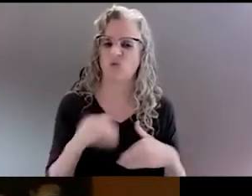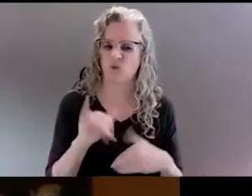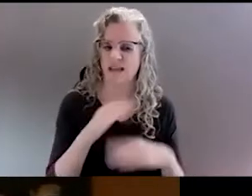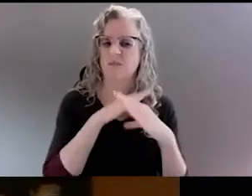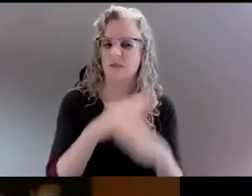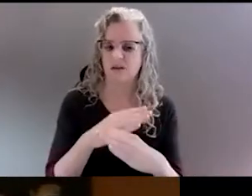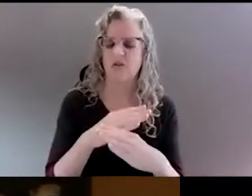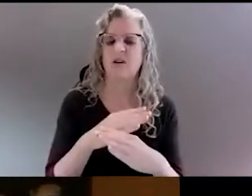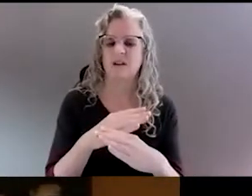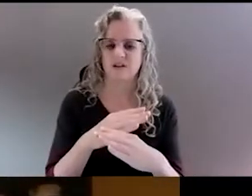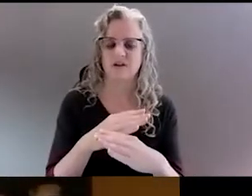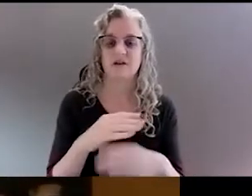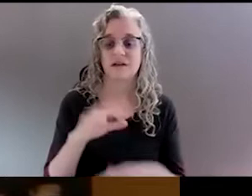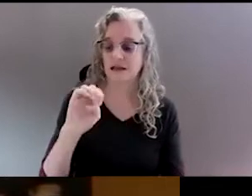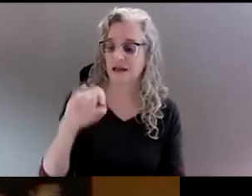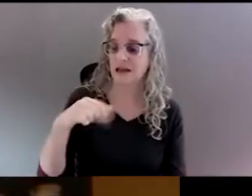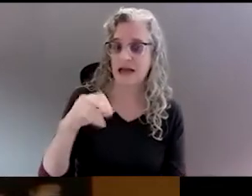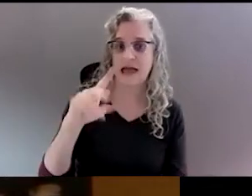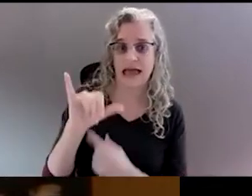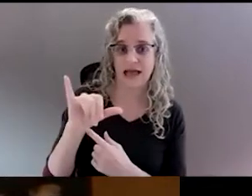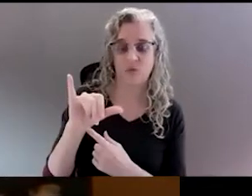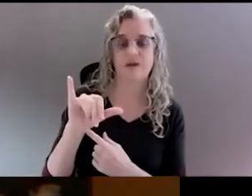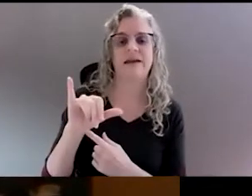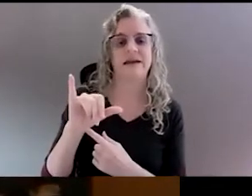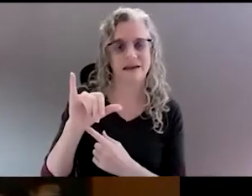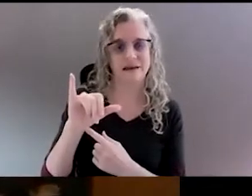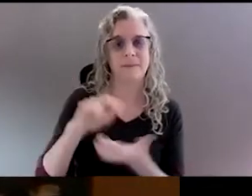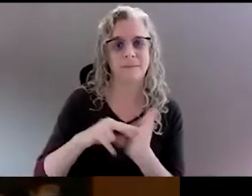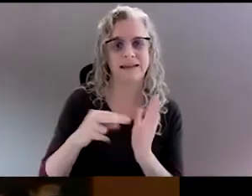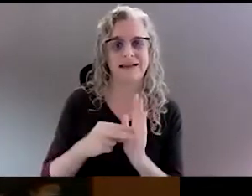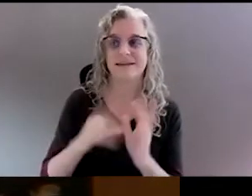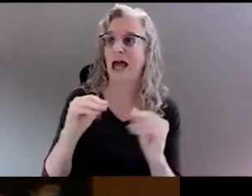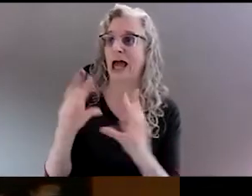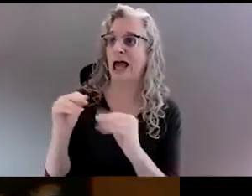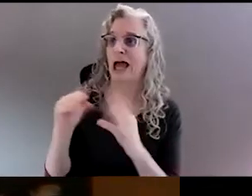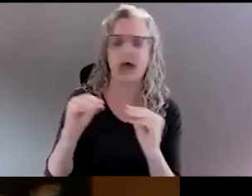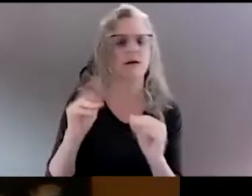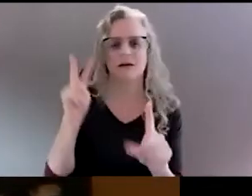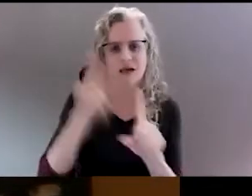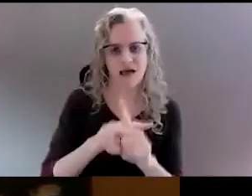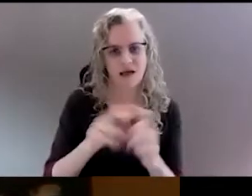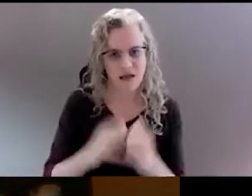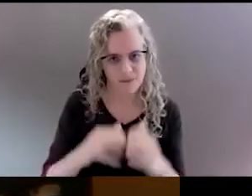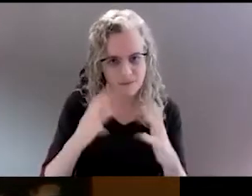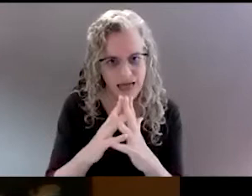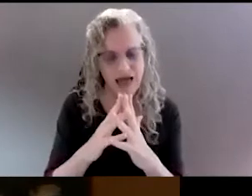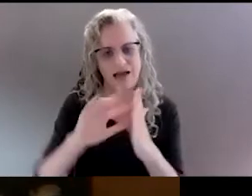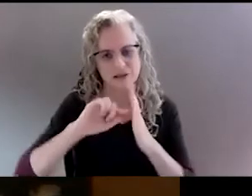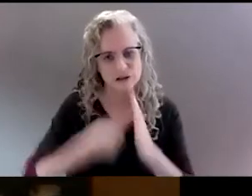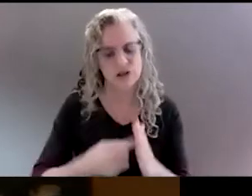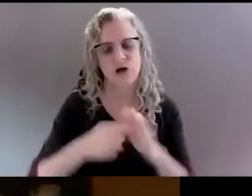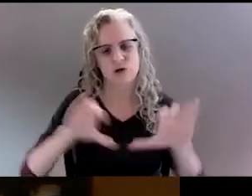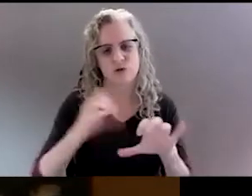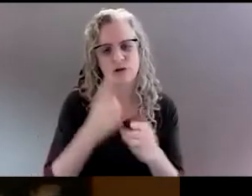we need to be about it and actually start doing what is necessary, what is right and necessary in order